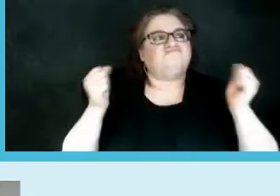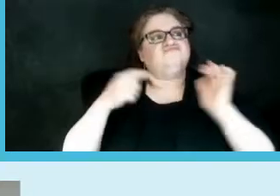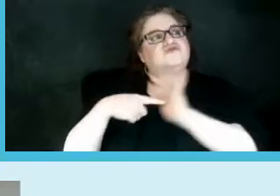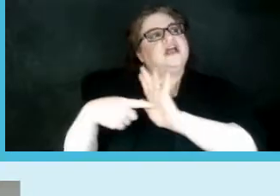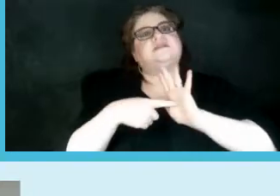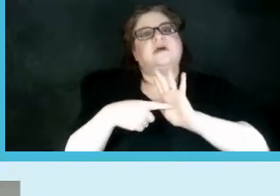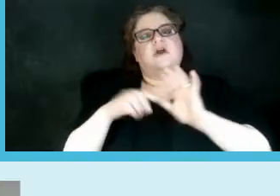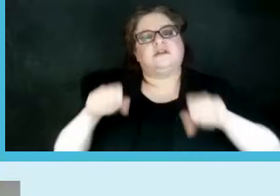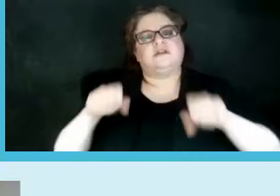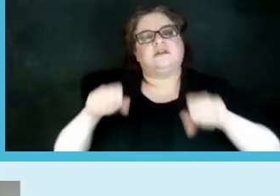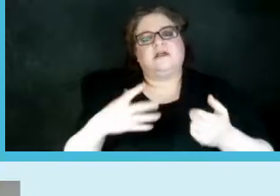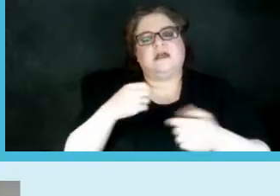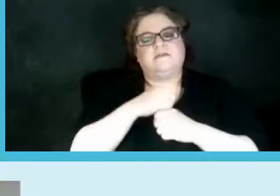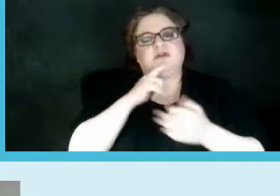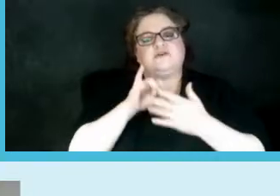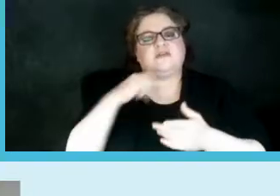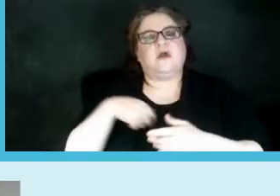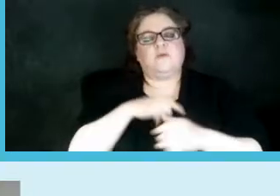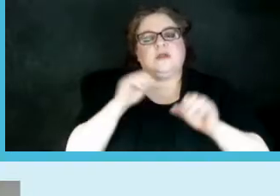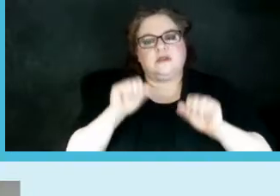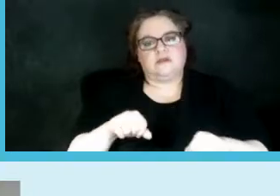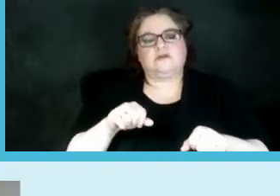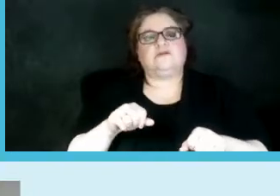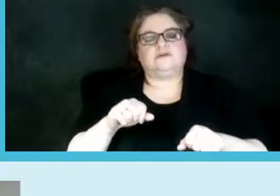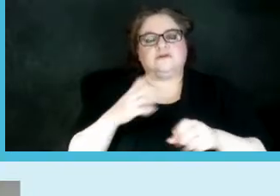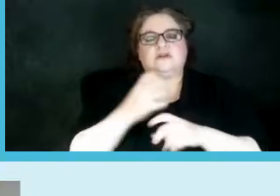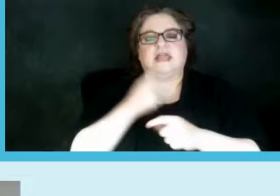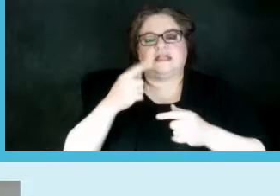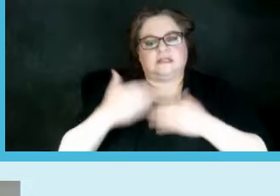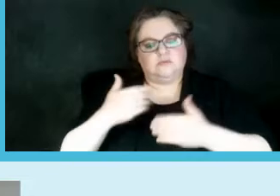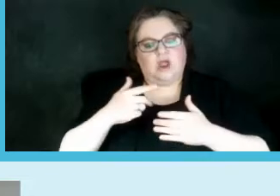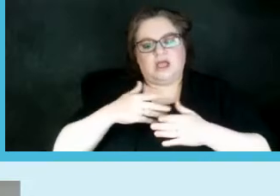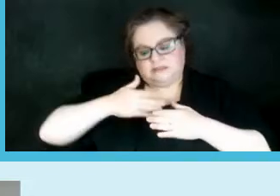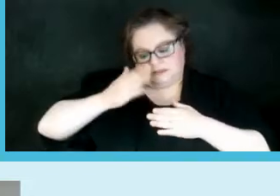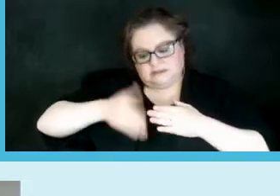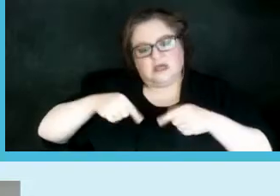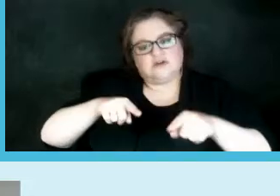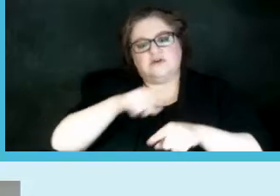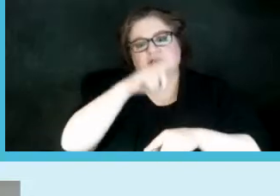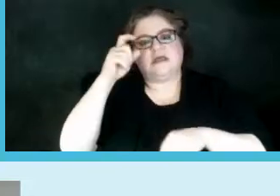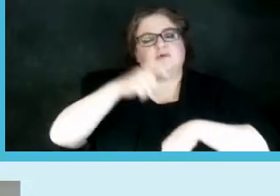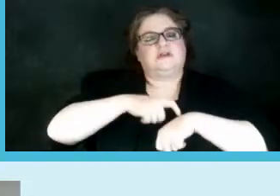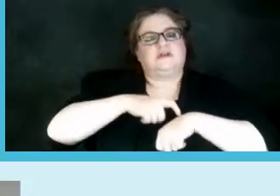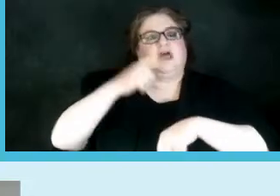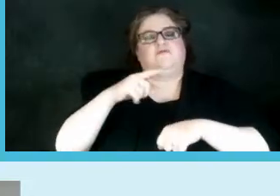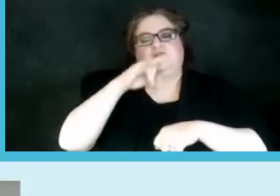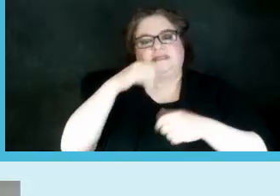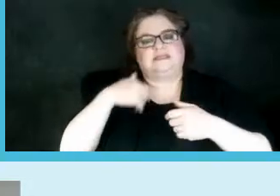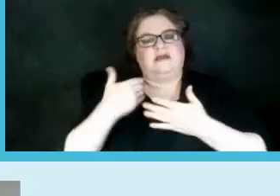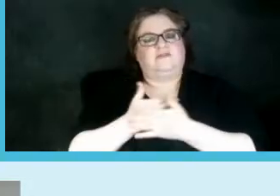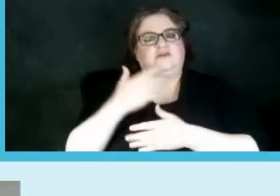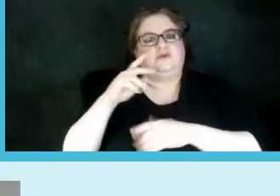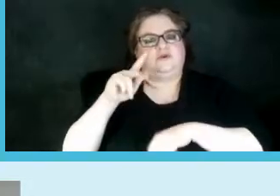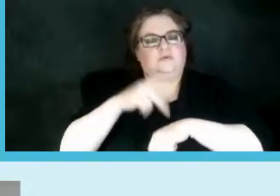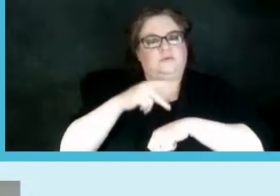possible and ensuring them that we were going to get the process done over the summer in time for the kids to have a new principal that